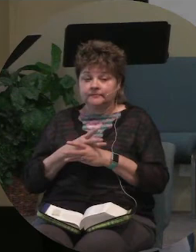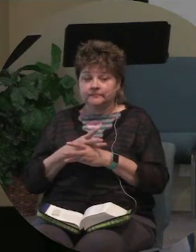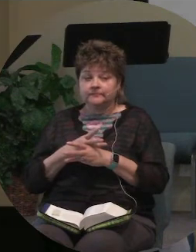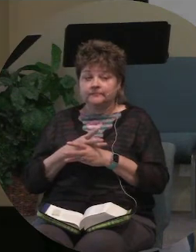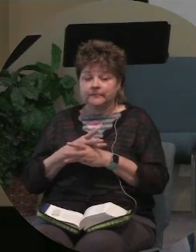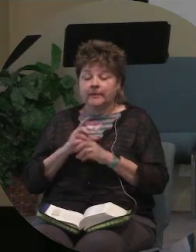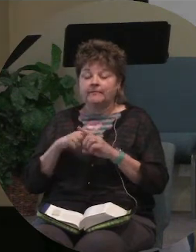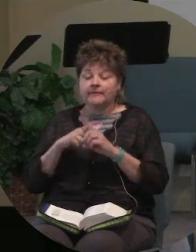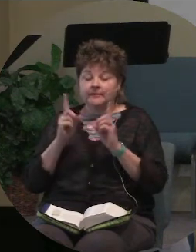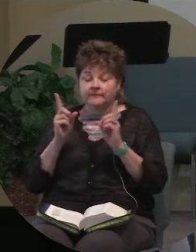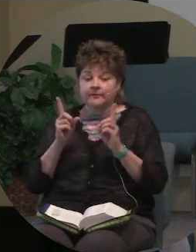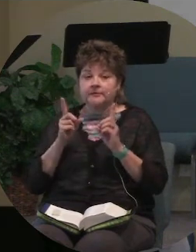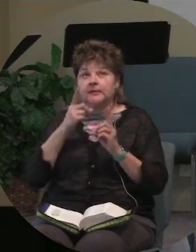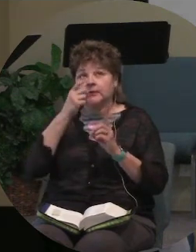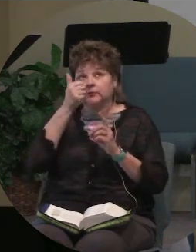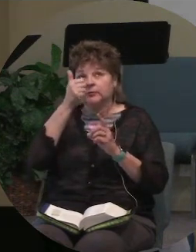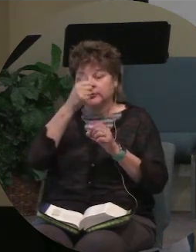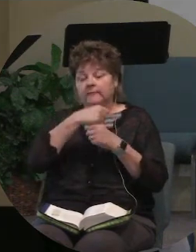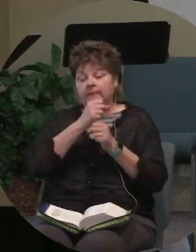the difference that you make